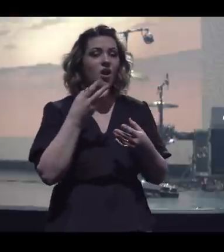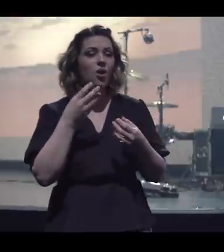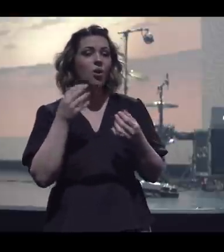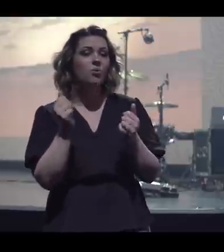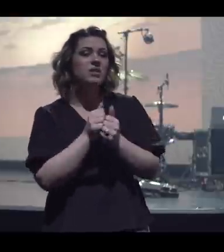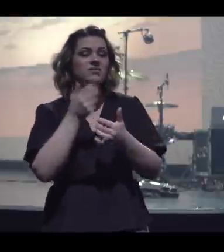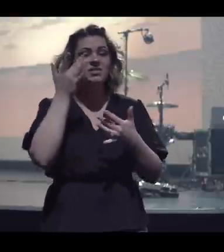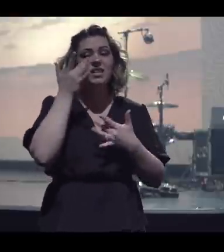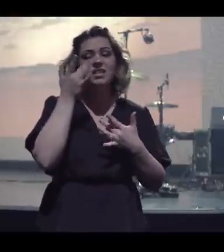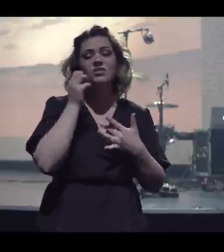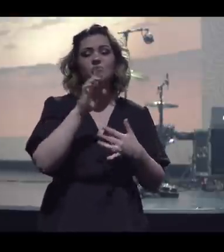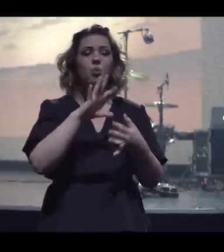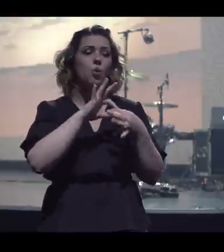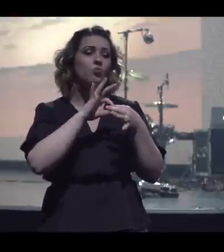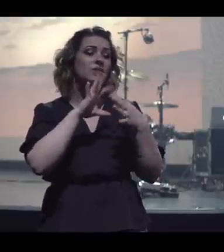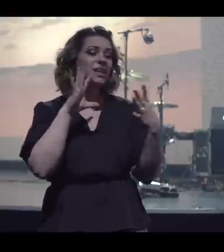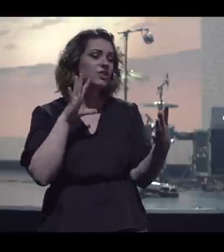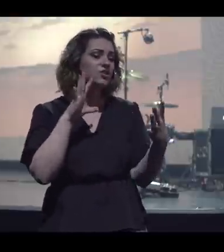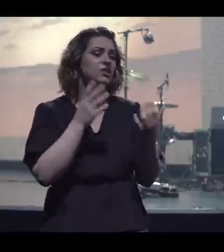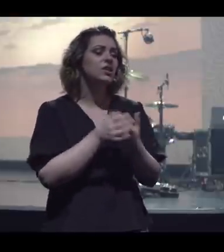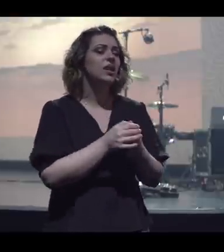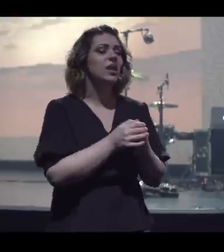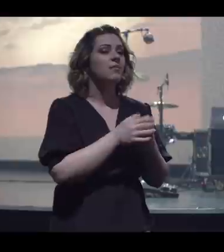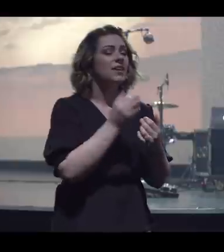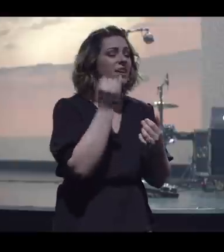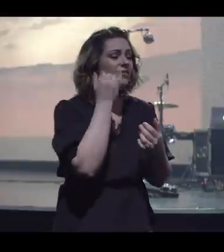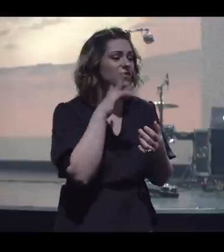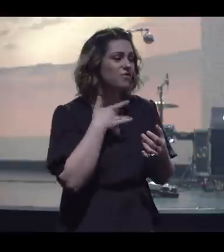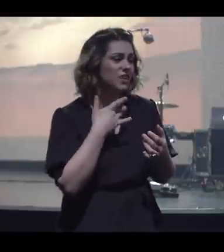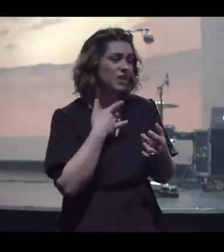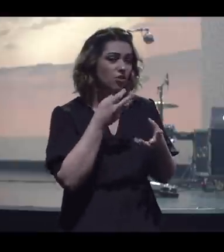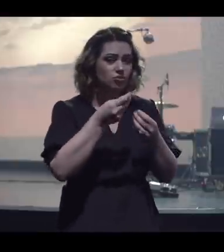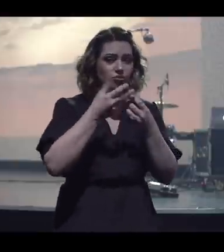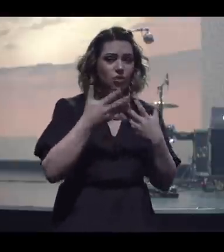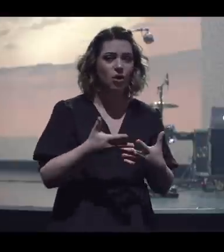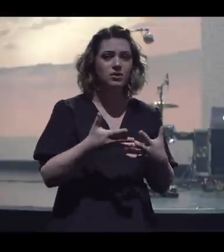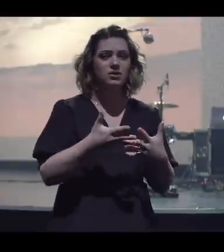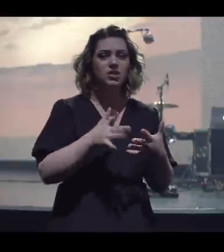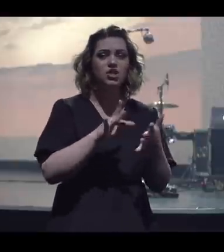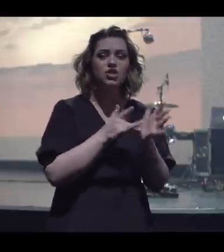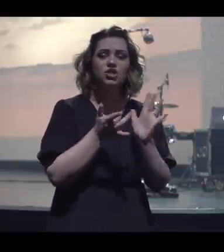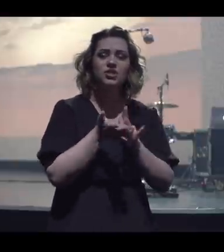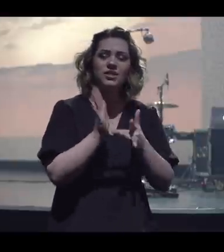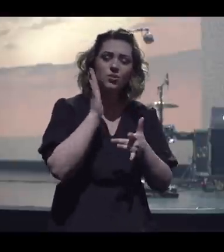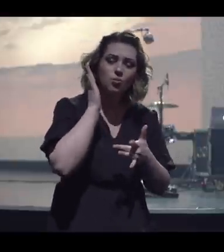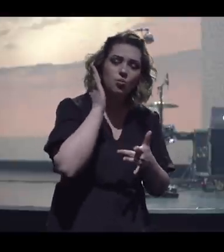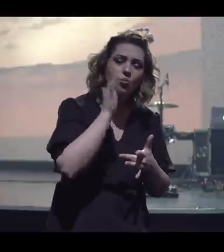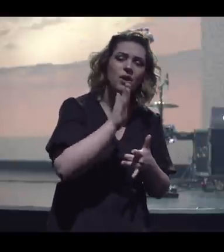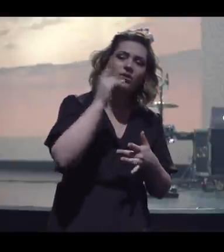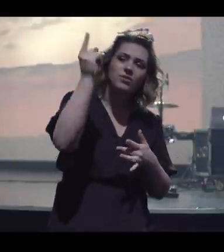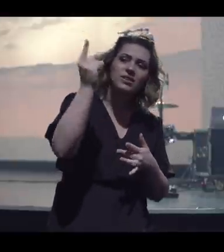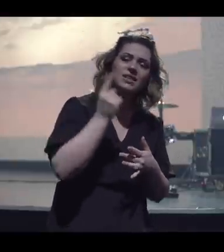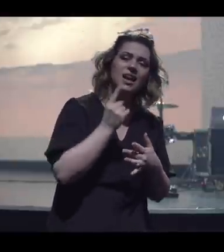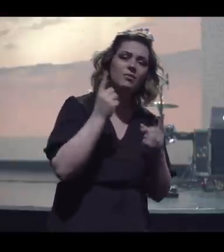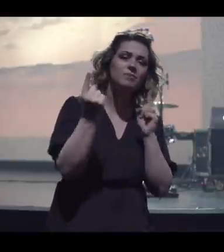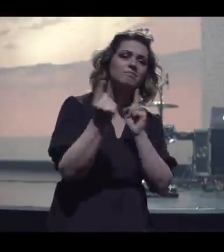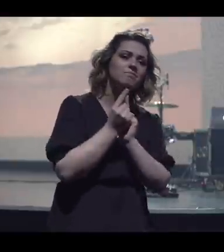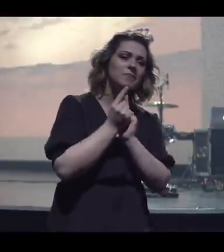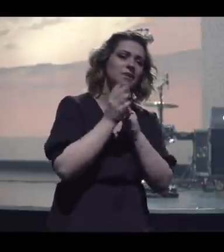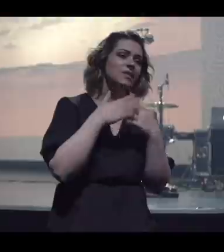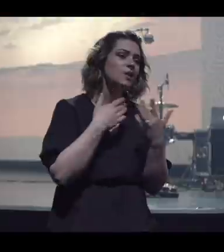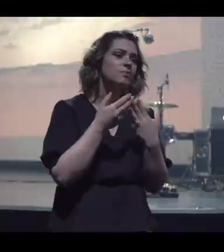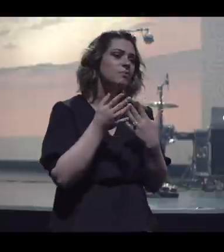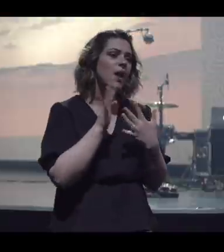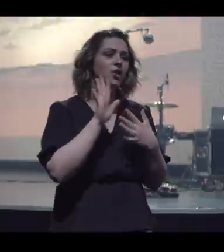a relationship that's gone south. If you're lost right now, listen, Jesus will come and meet you where you are. He will leave